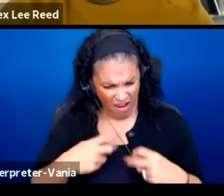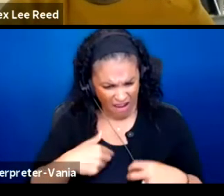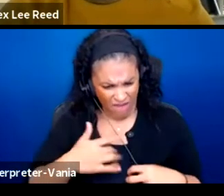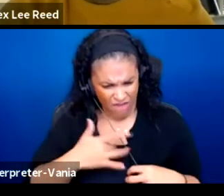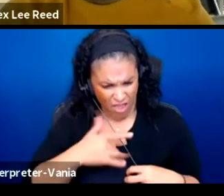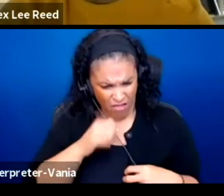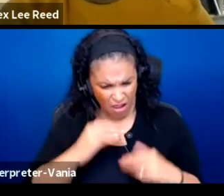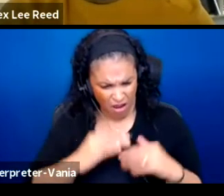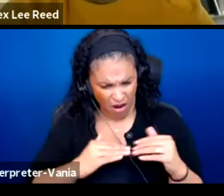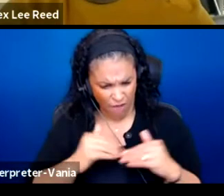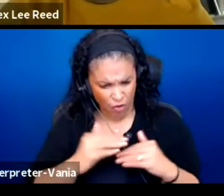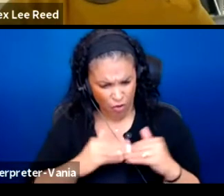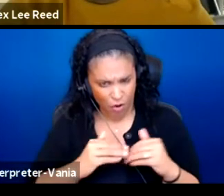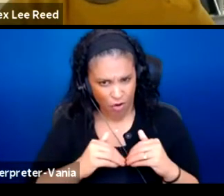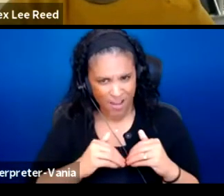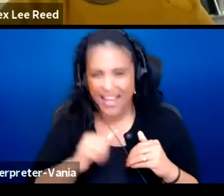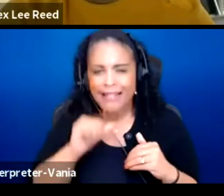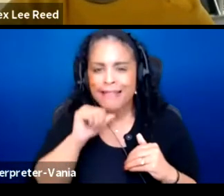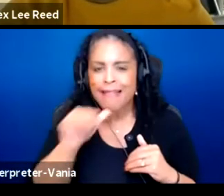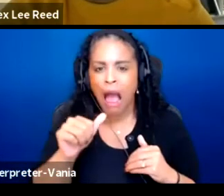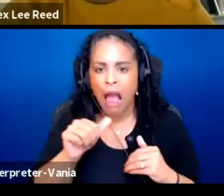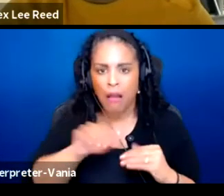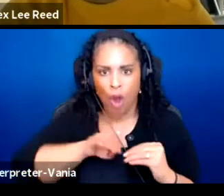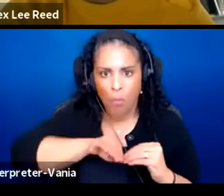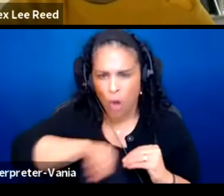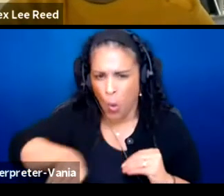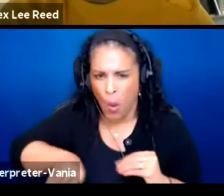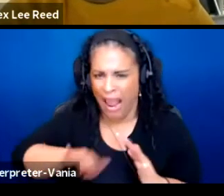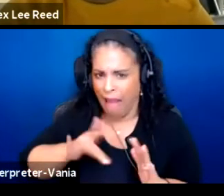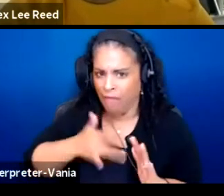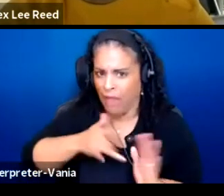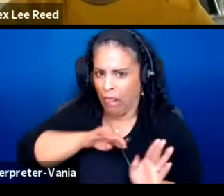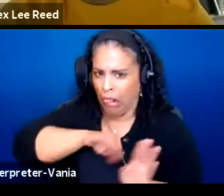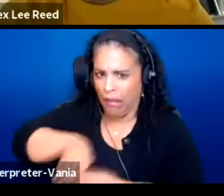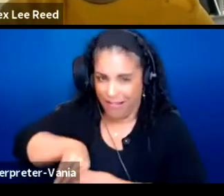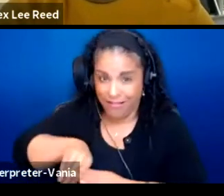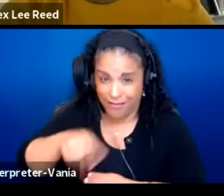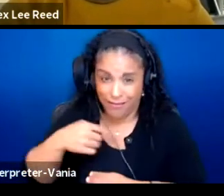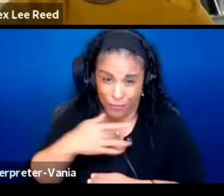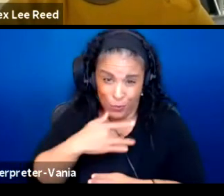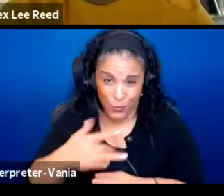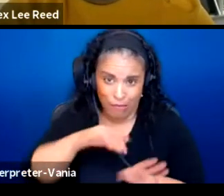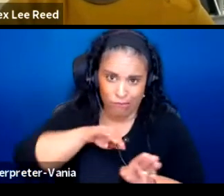Rather than, oh, I want to push it away, I don't want to feel anything, please go away, you know, like that.